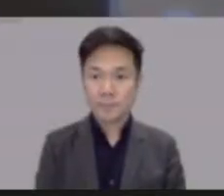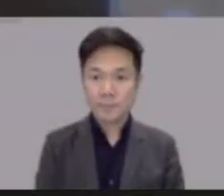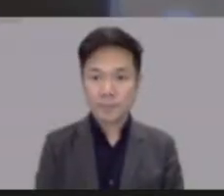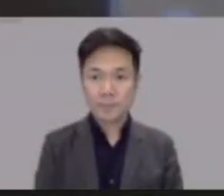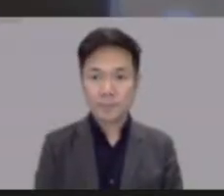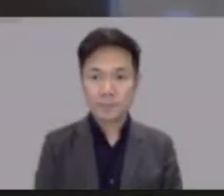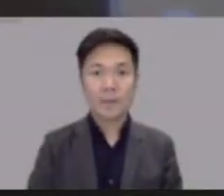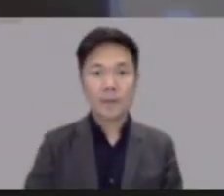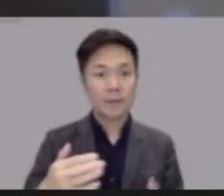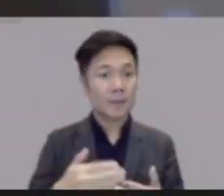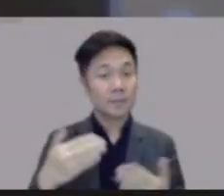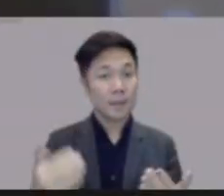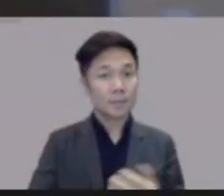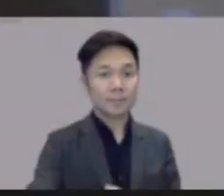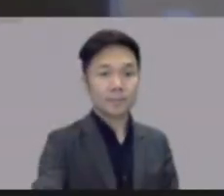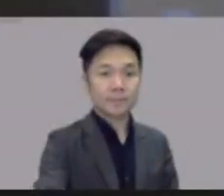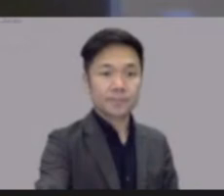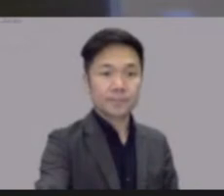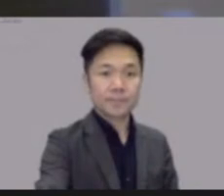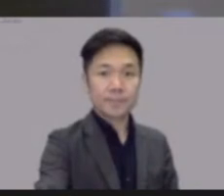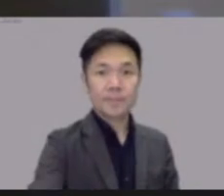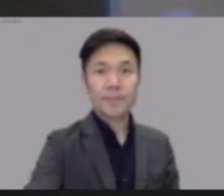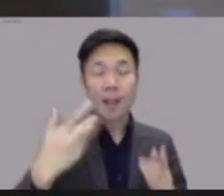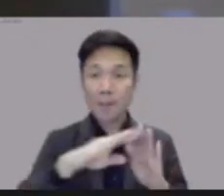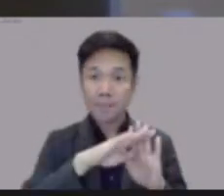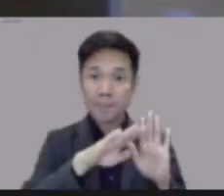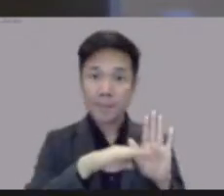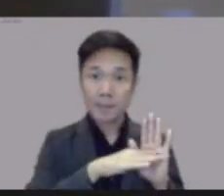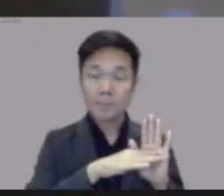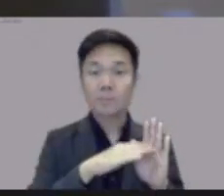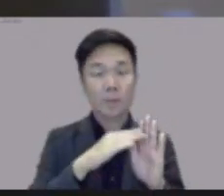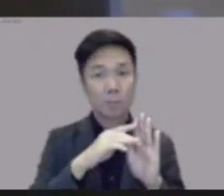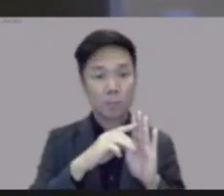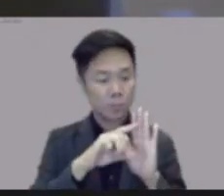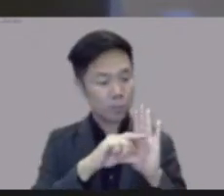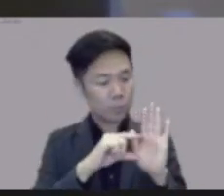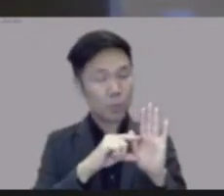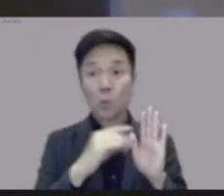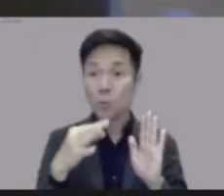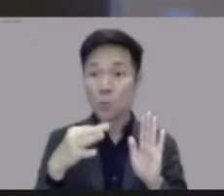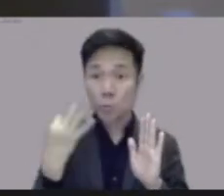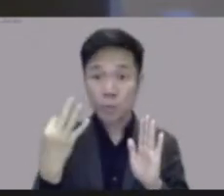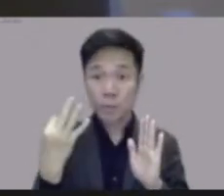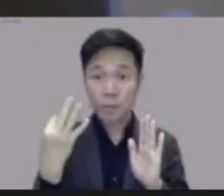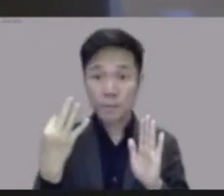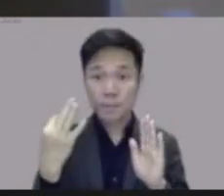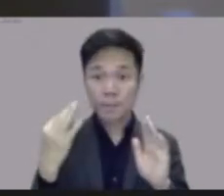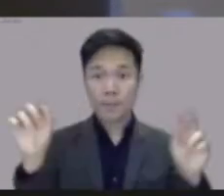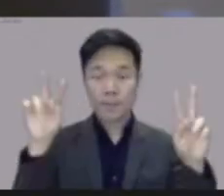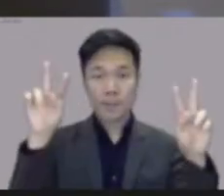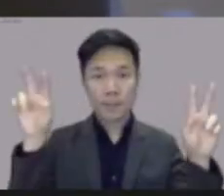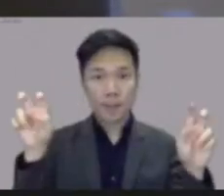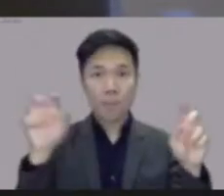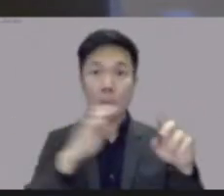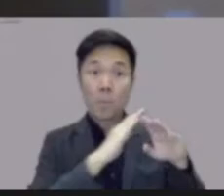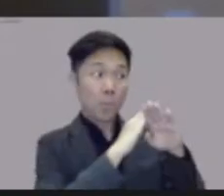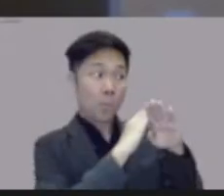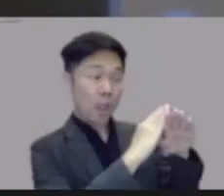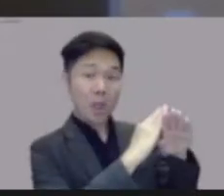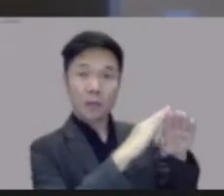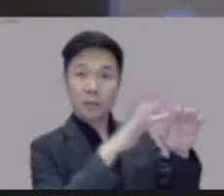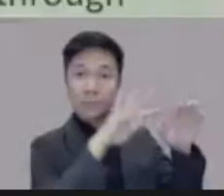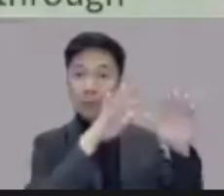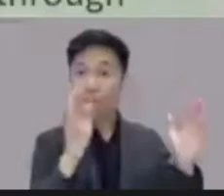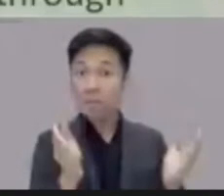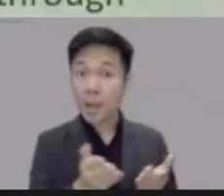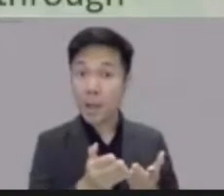we shall proceed now with the consideration of agenda item 3. protecting our planet through Regional cooperation and solidarity in